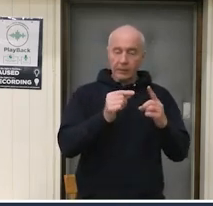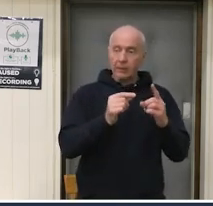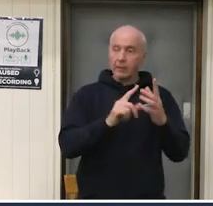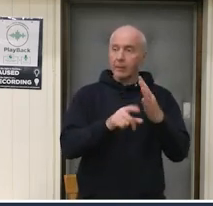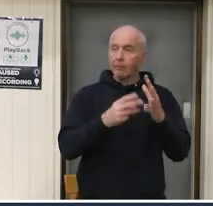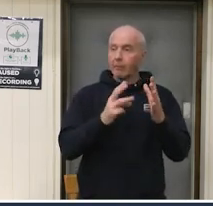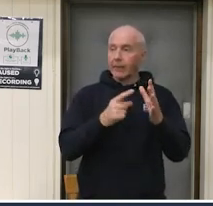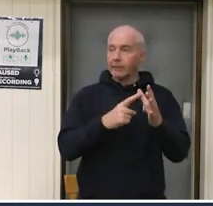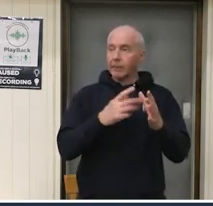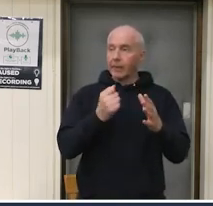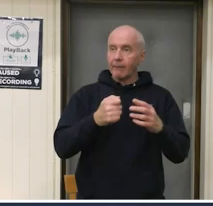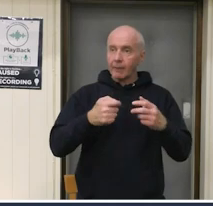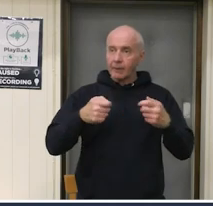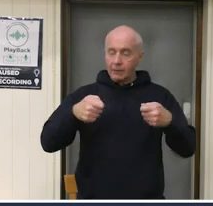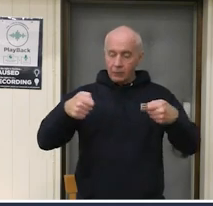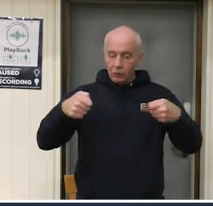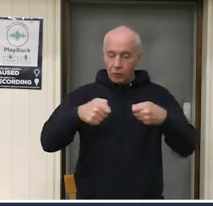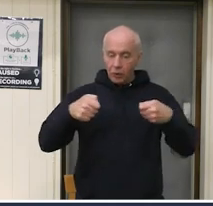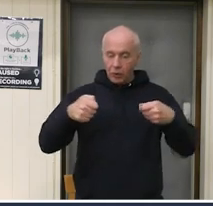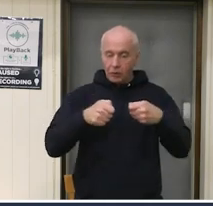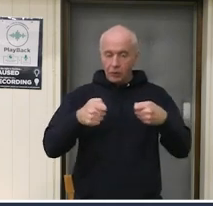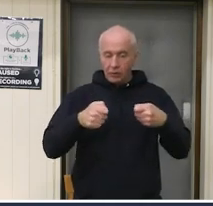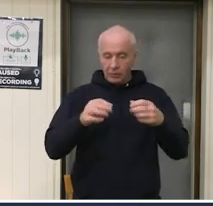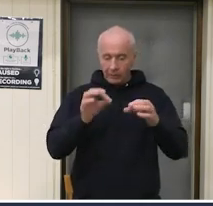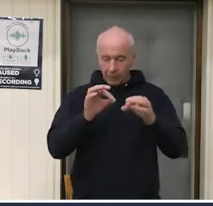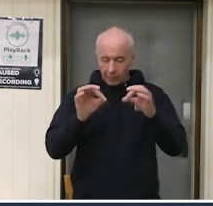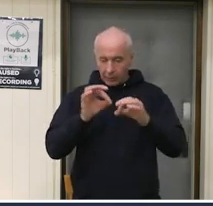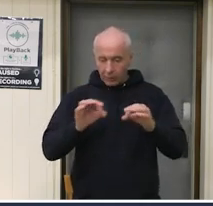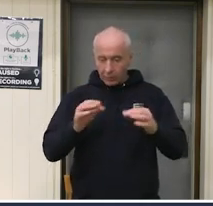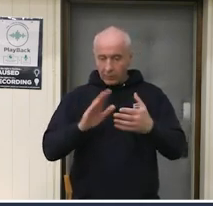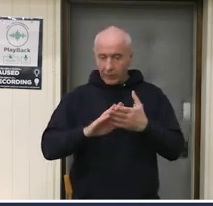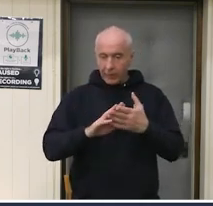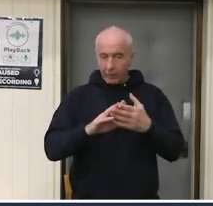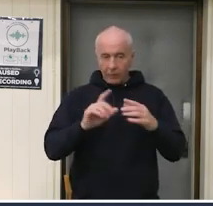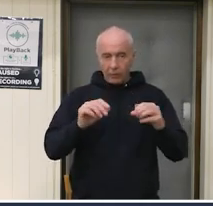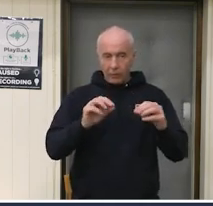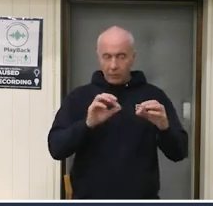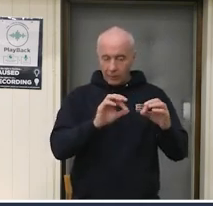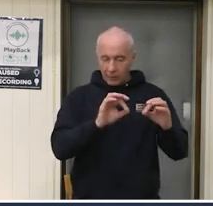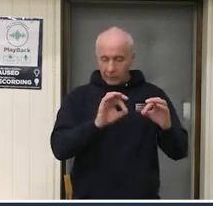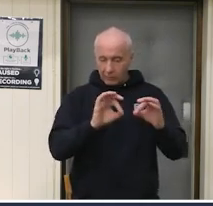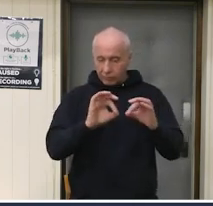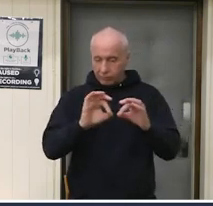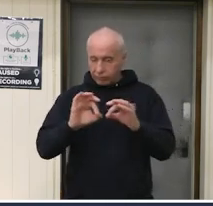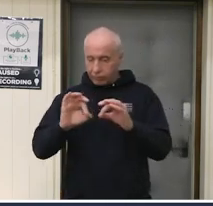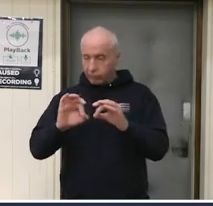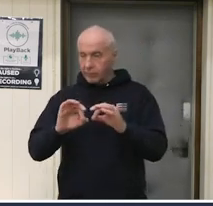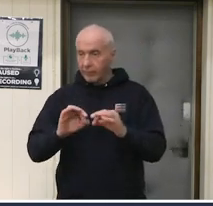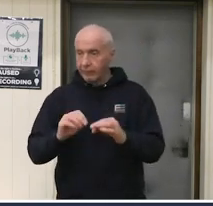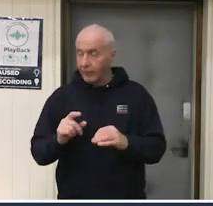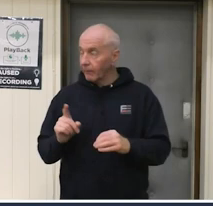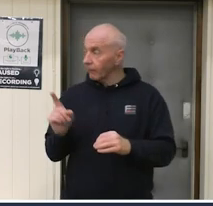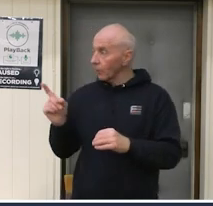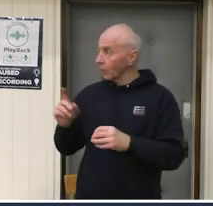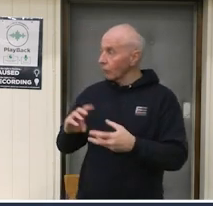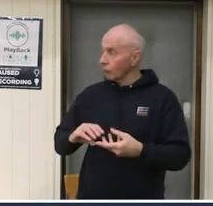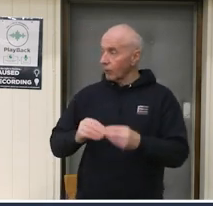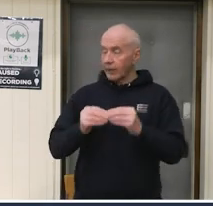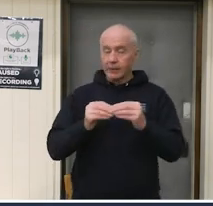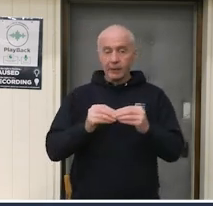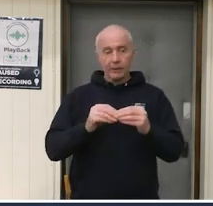up of charged particles. Charged particles absolutely want to follow field lines. So if you make a specially shaped,